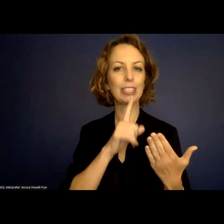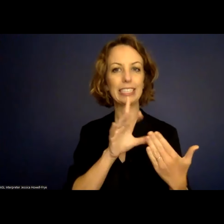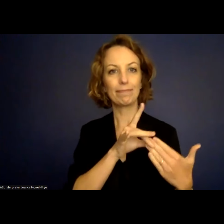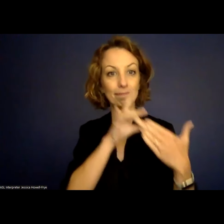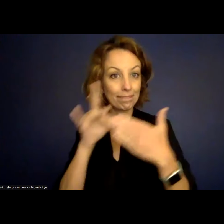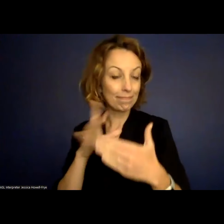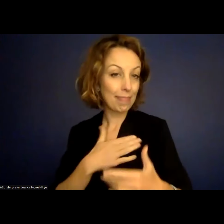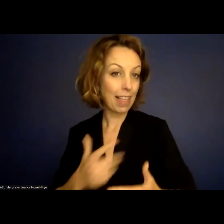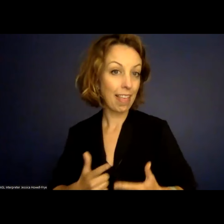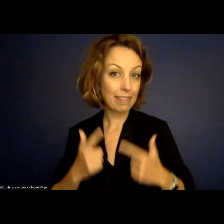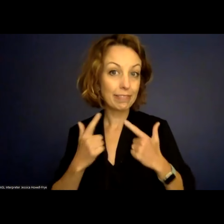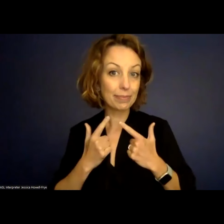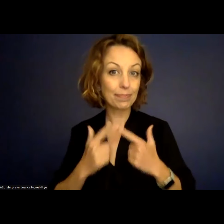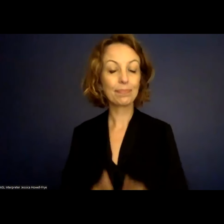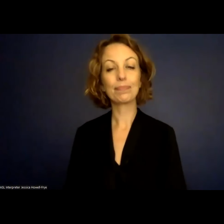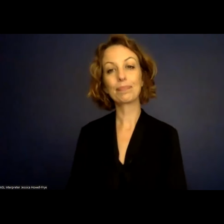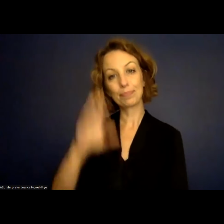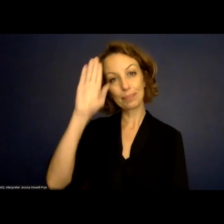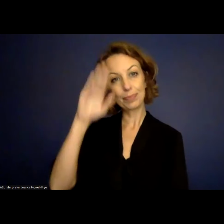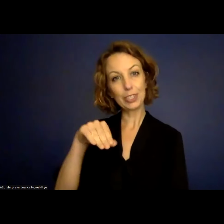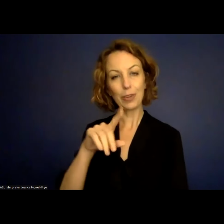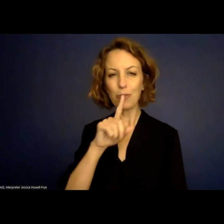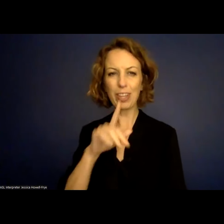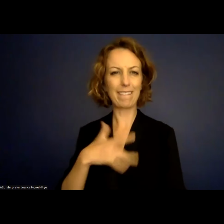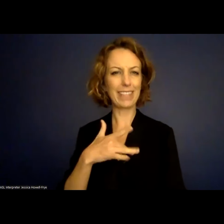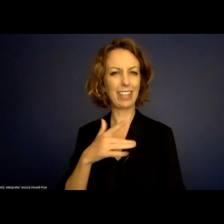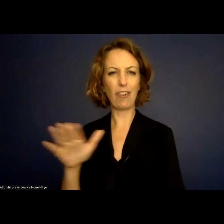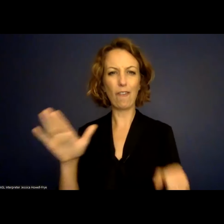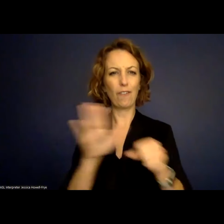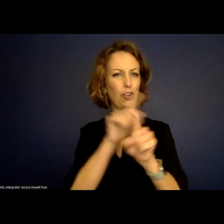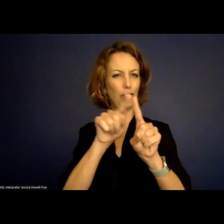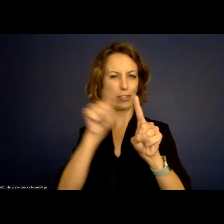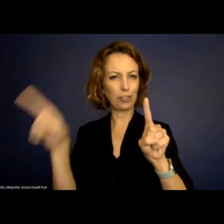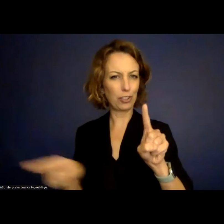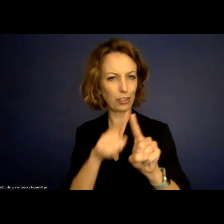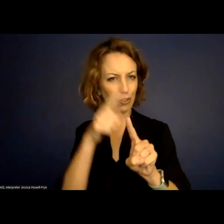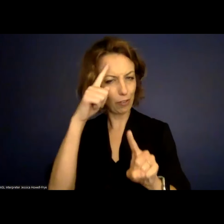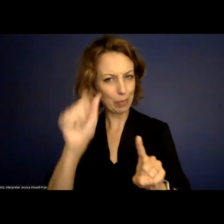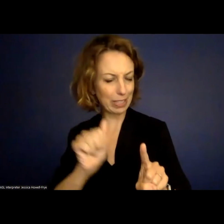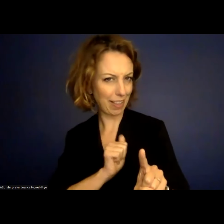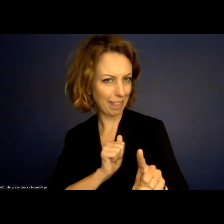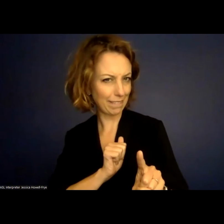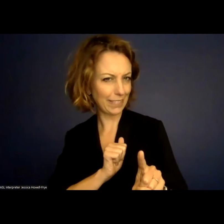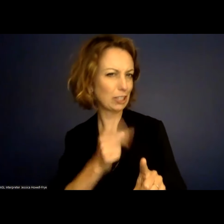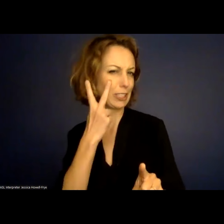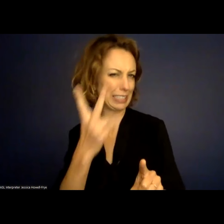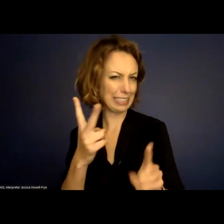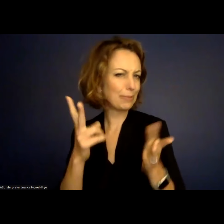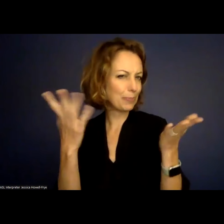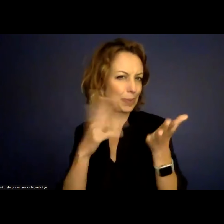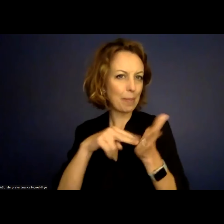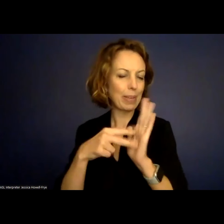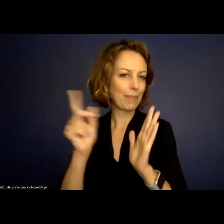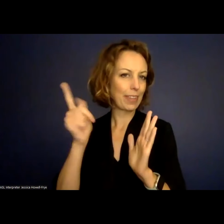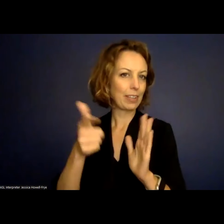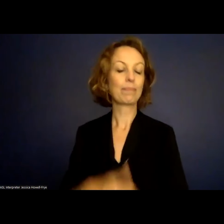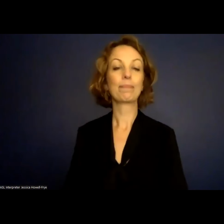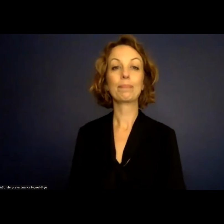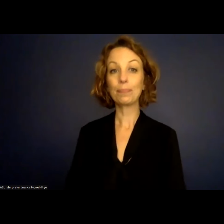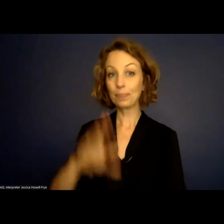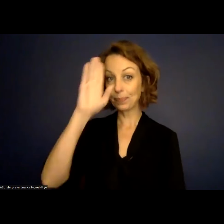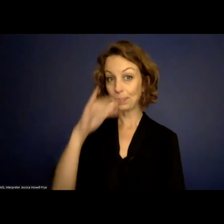life. You know, this is such a full circle moment for me, and you'll see what I mean about that a little bit later. So I know today's